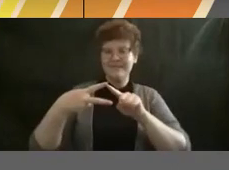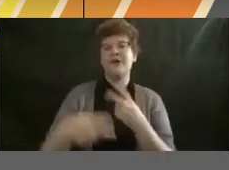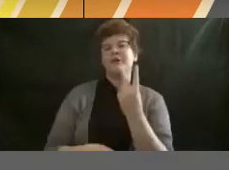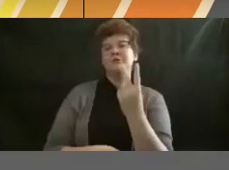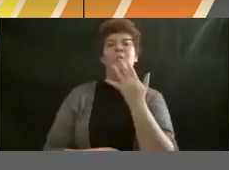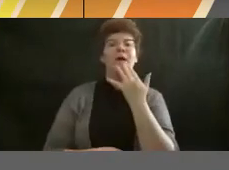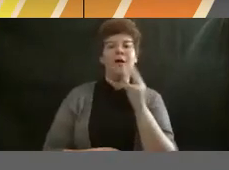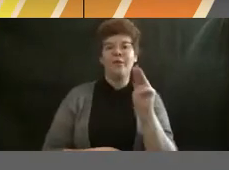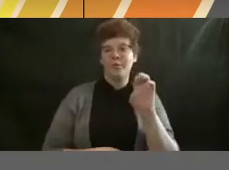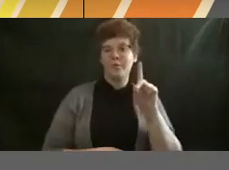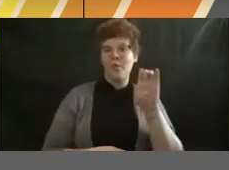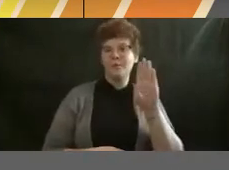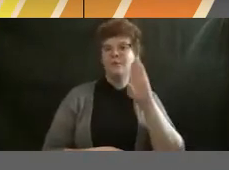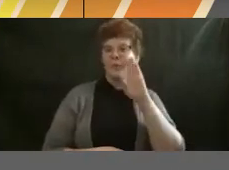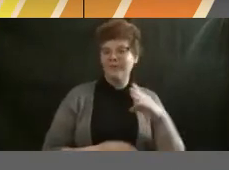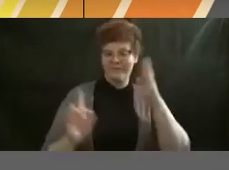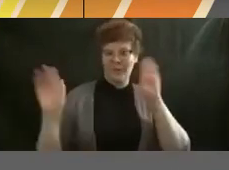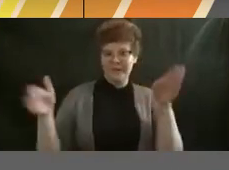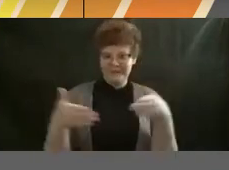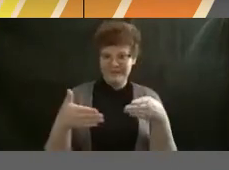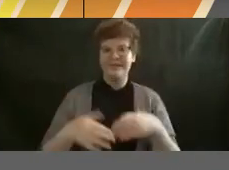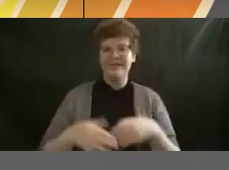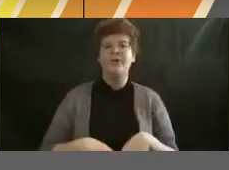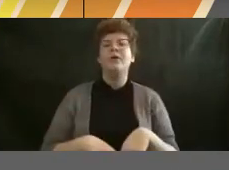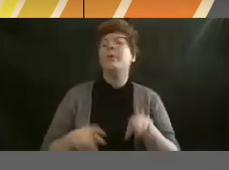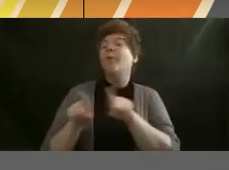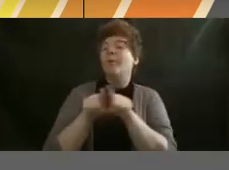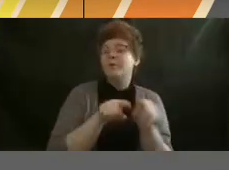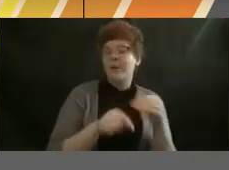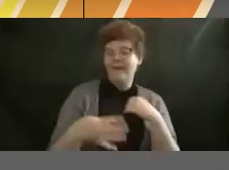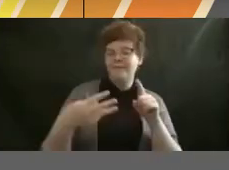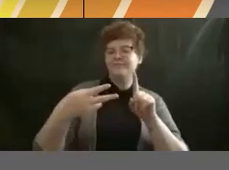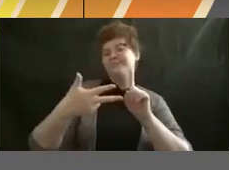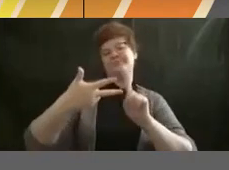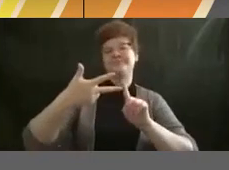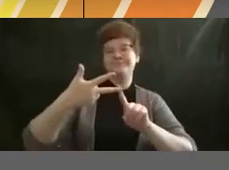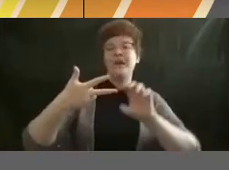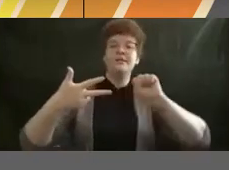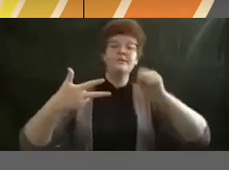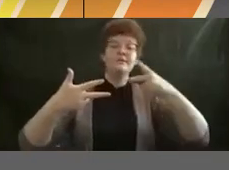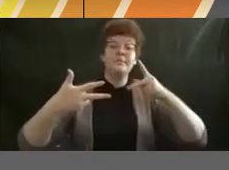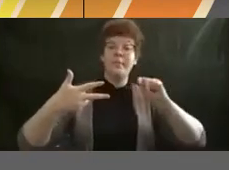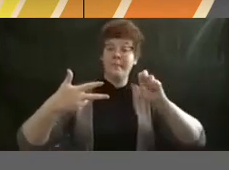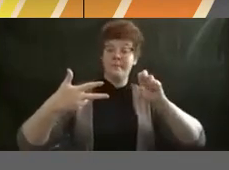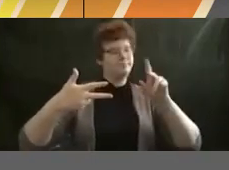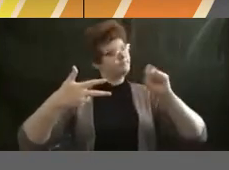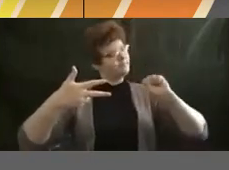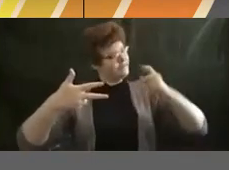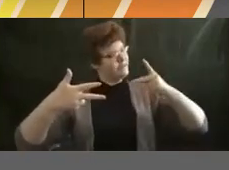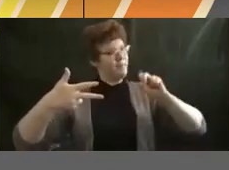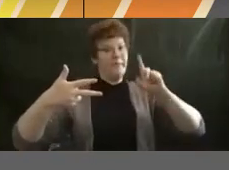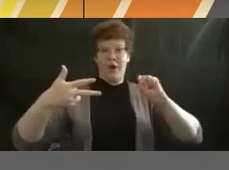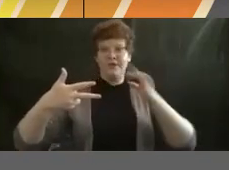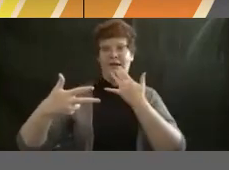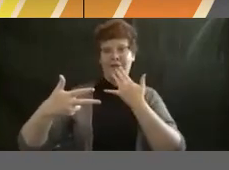there's also spot colors that we'll get to today that are unique and are used entirely in printing.